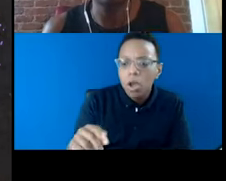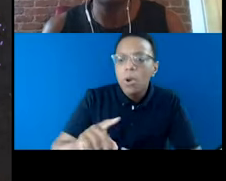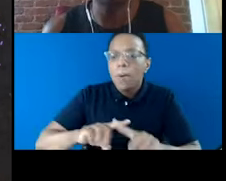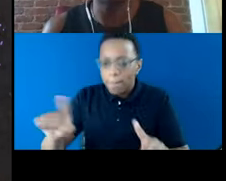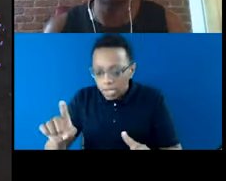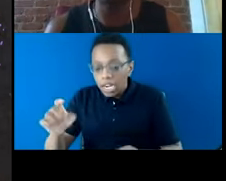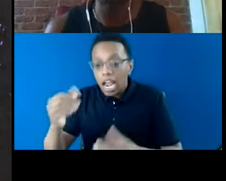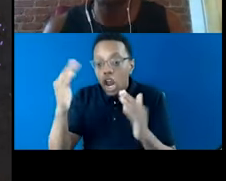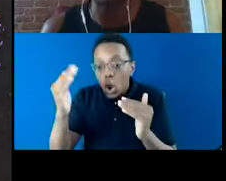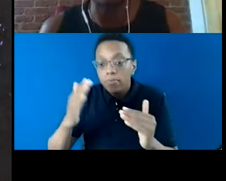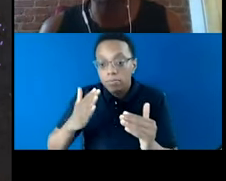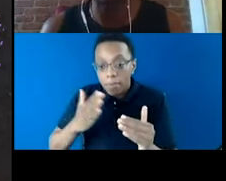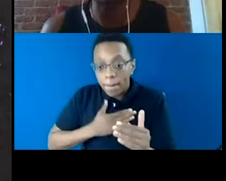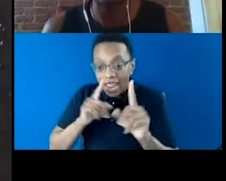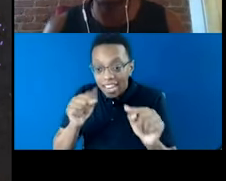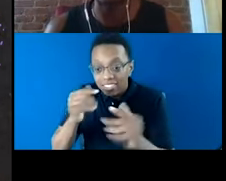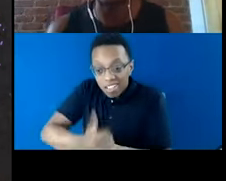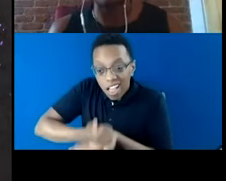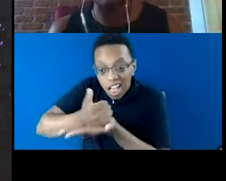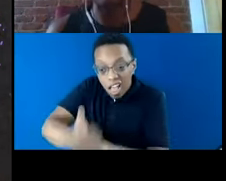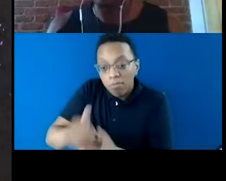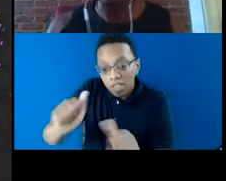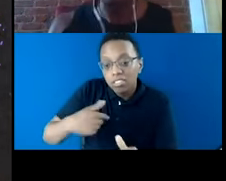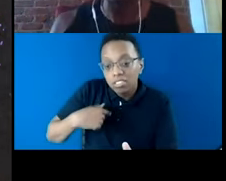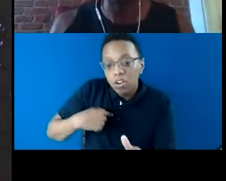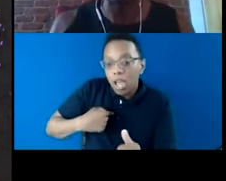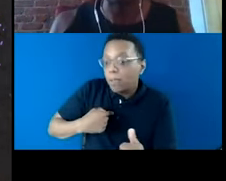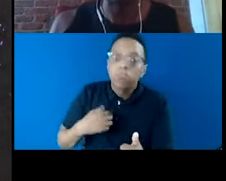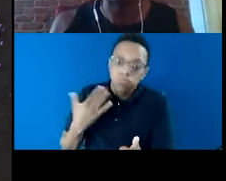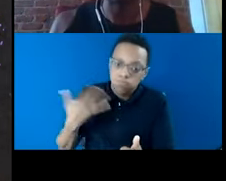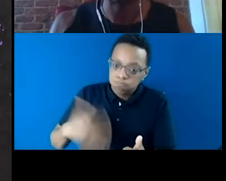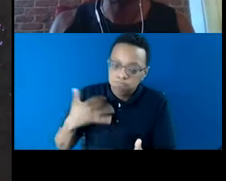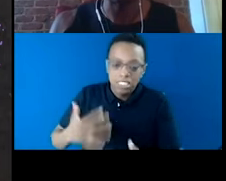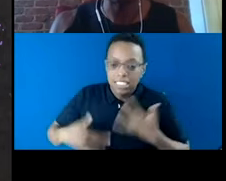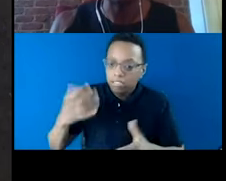up with will be helpful to you all. So I'm really excited to dive right in.